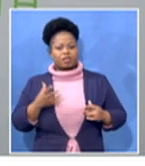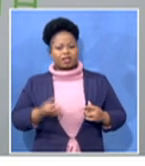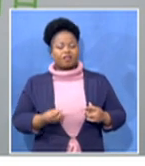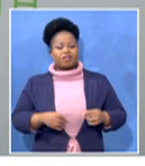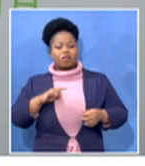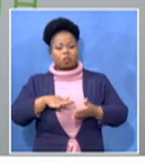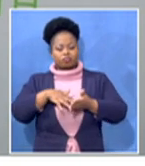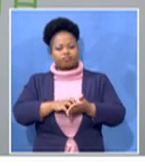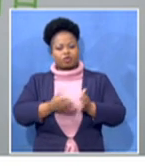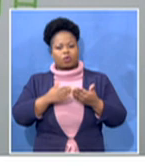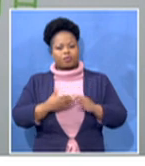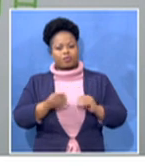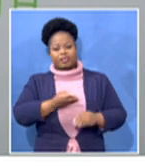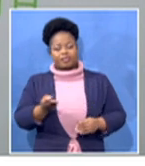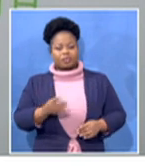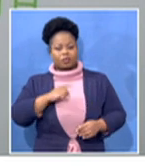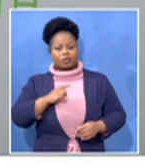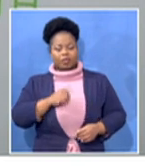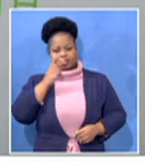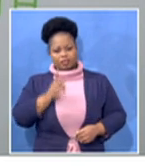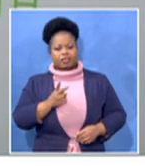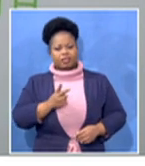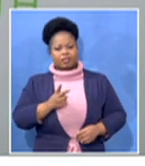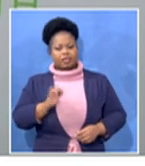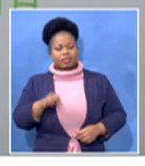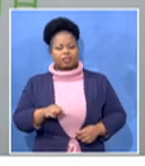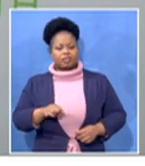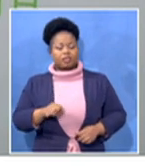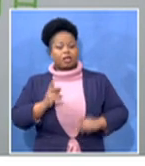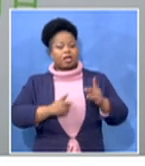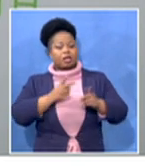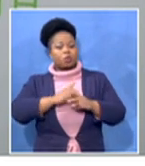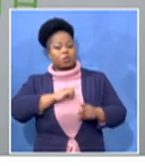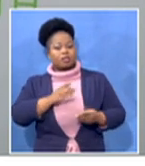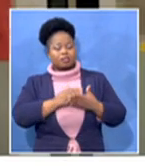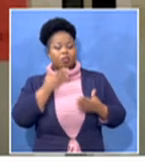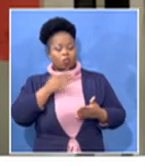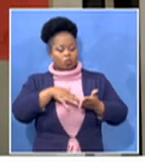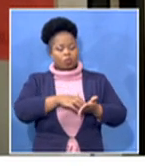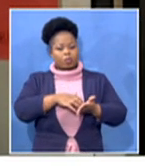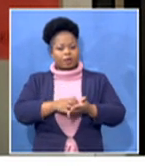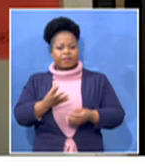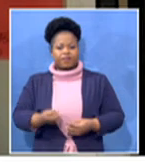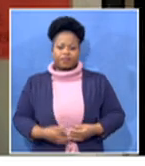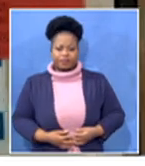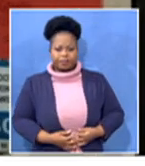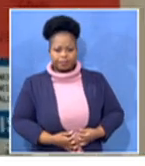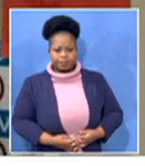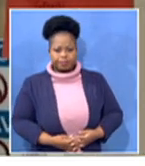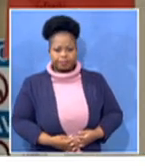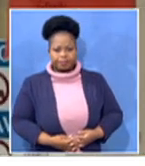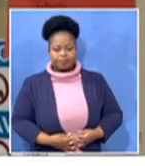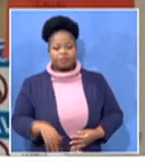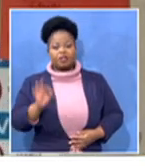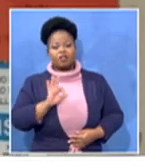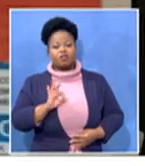vulnerable population, that seeps into some of those folks who would be more vulnerable to the virus. Florida